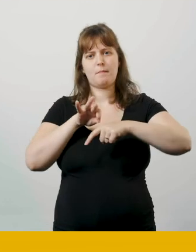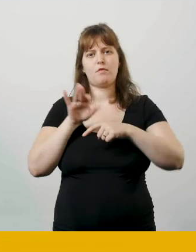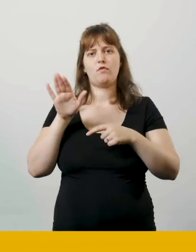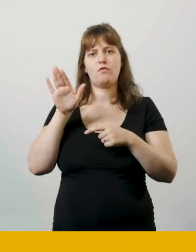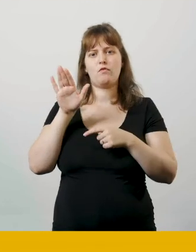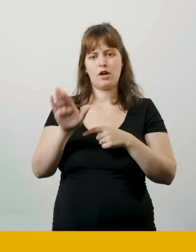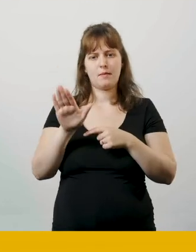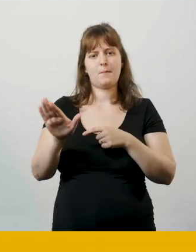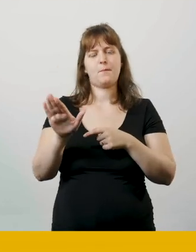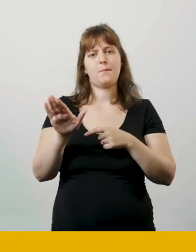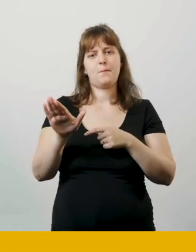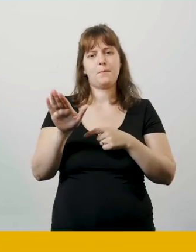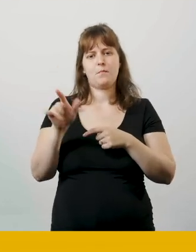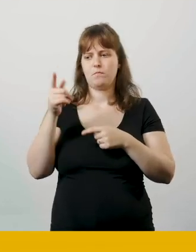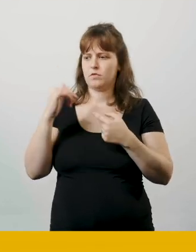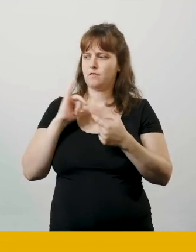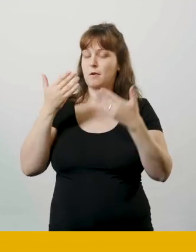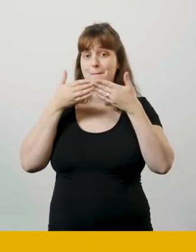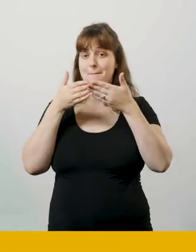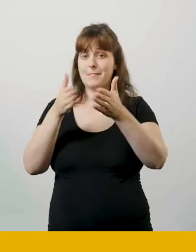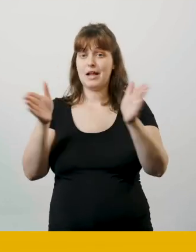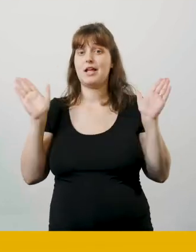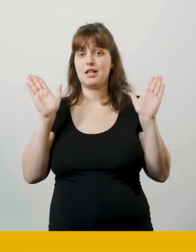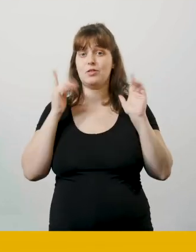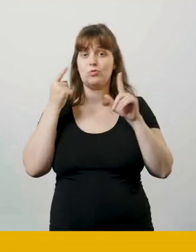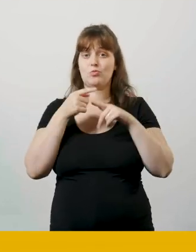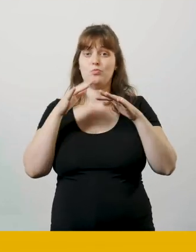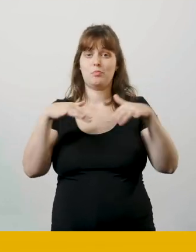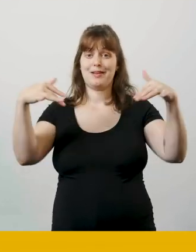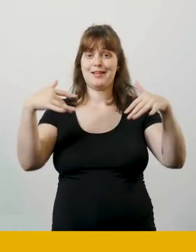with that kind of very broad target in mind.